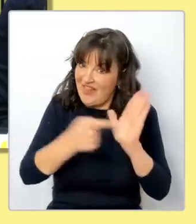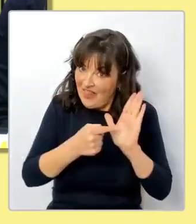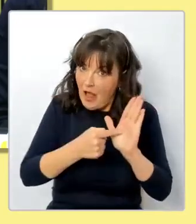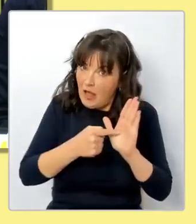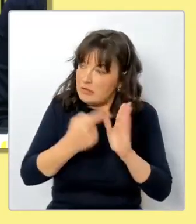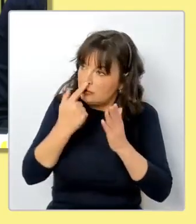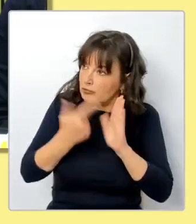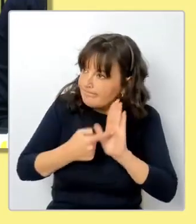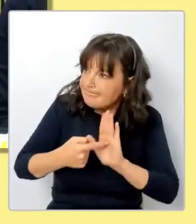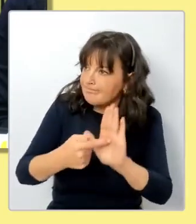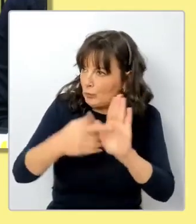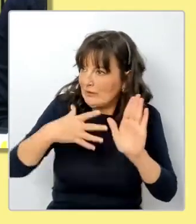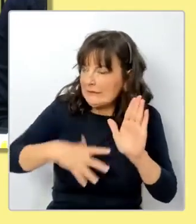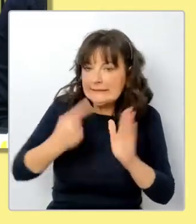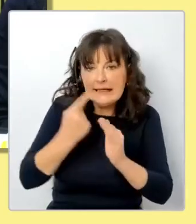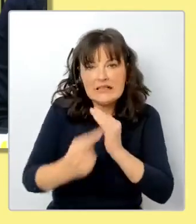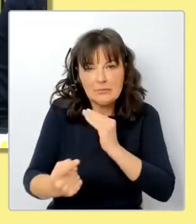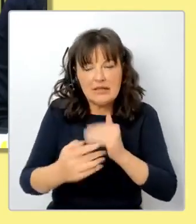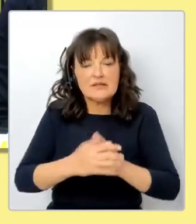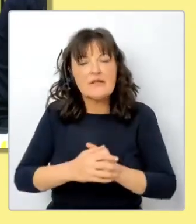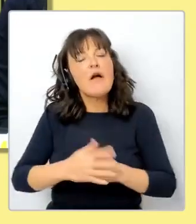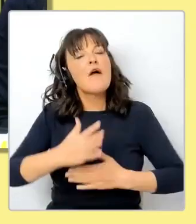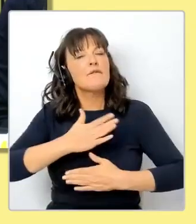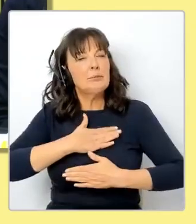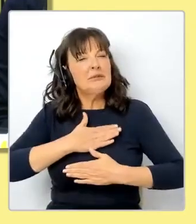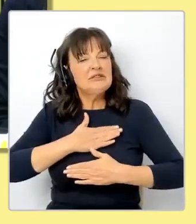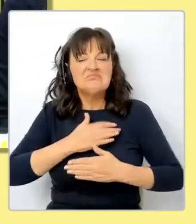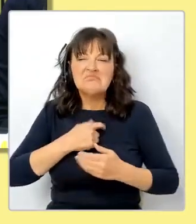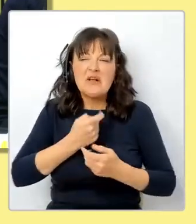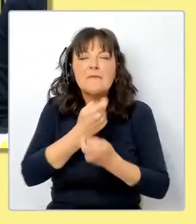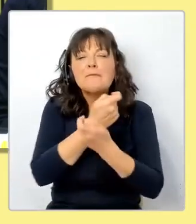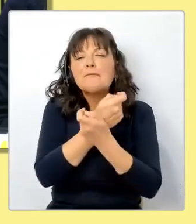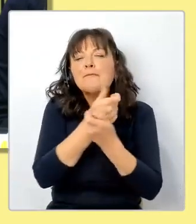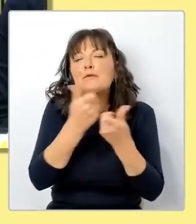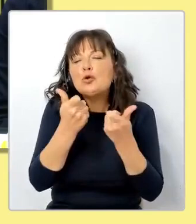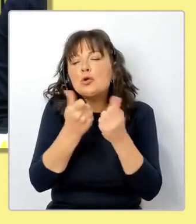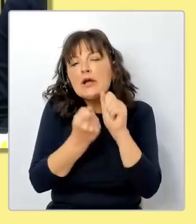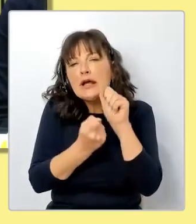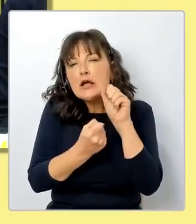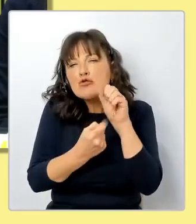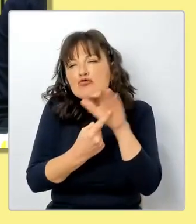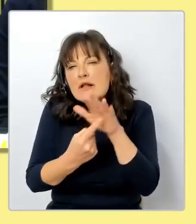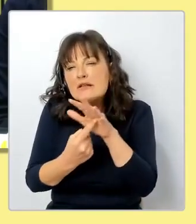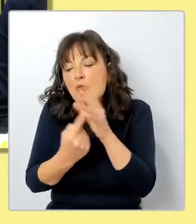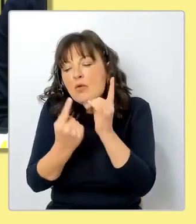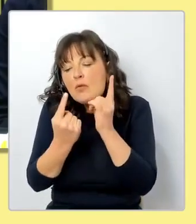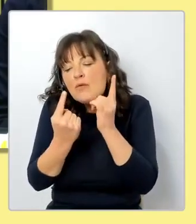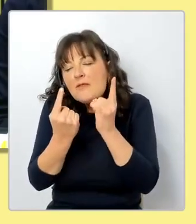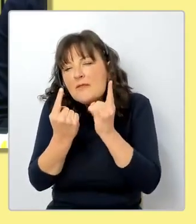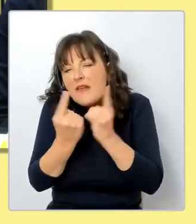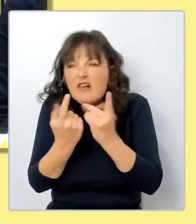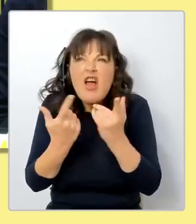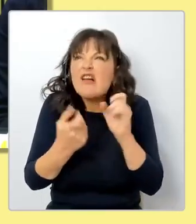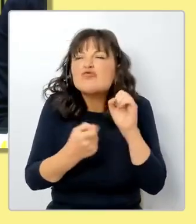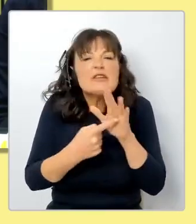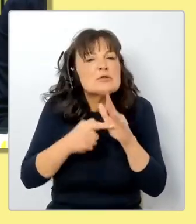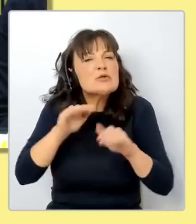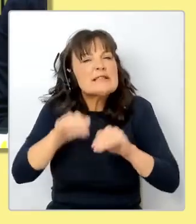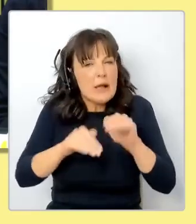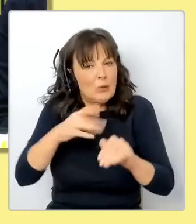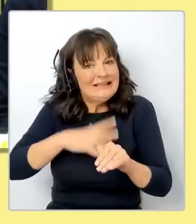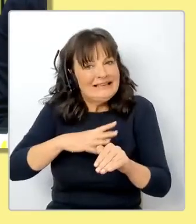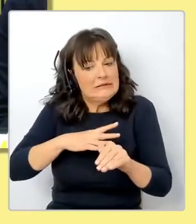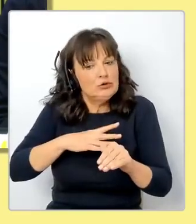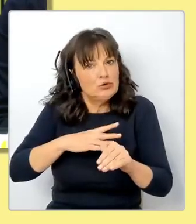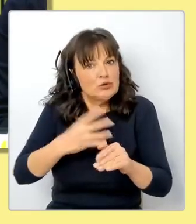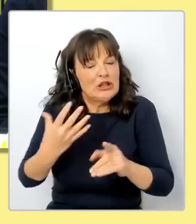down to a few critical elements, a few critical steps that we need to take. The first is that we need